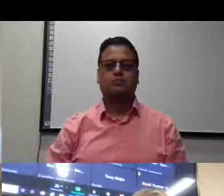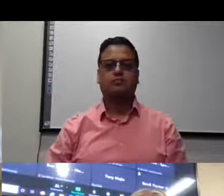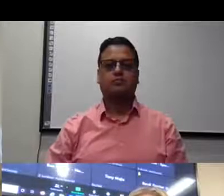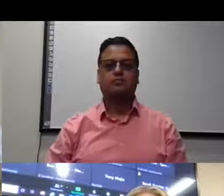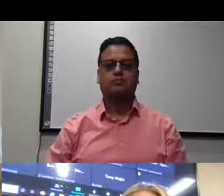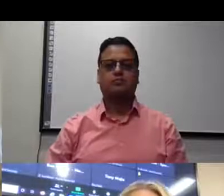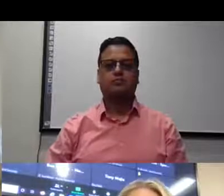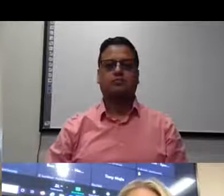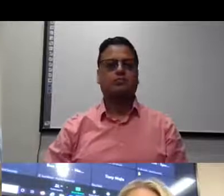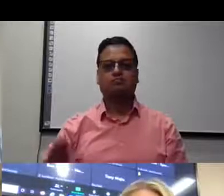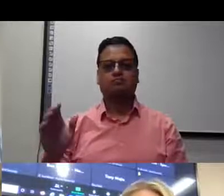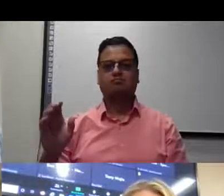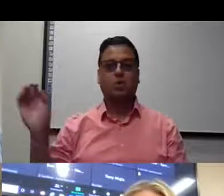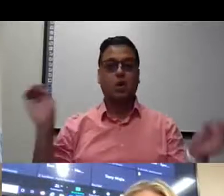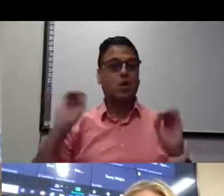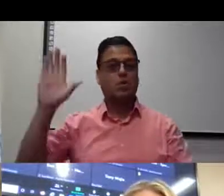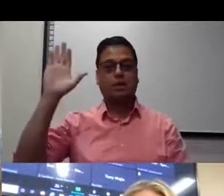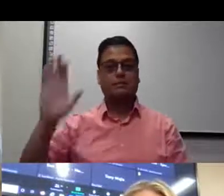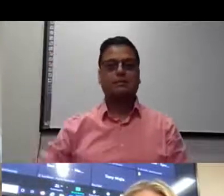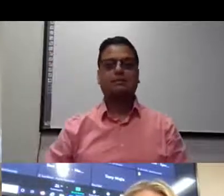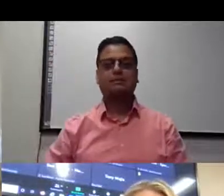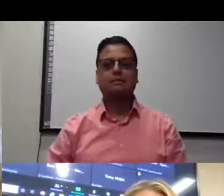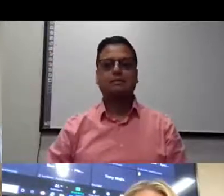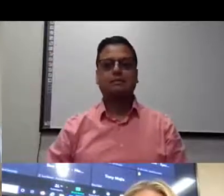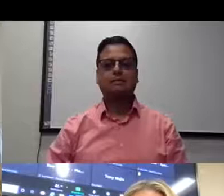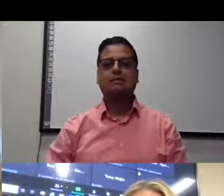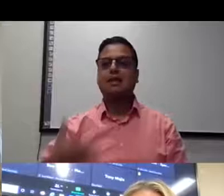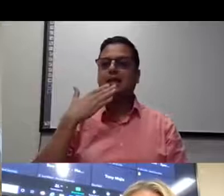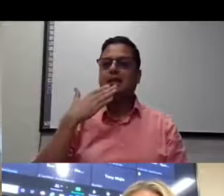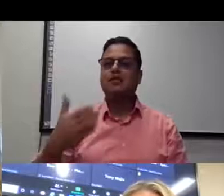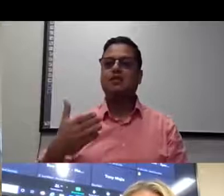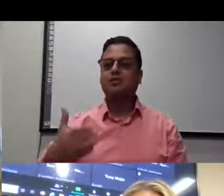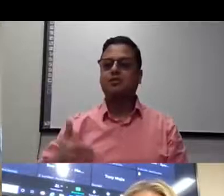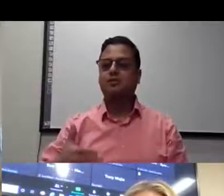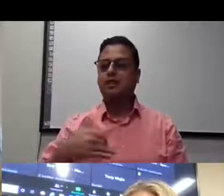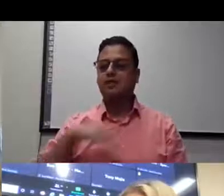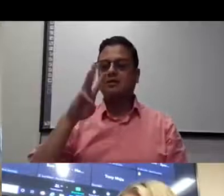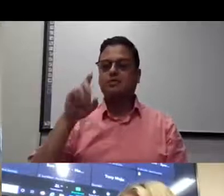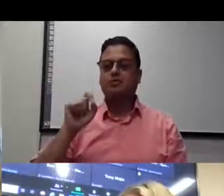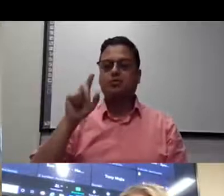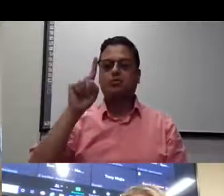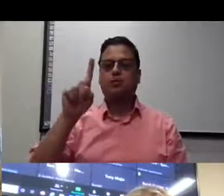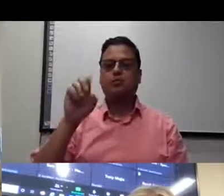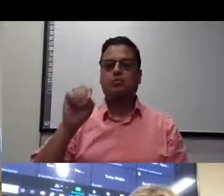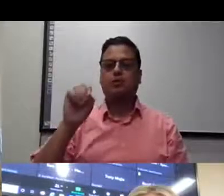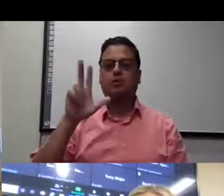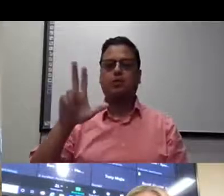President Chen, we have no other hands. Great, thank you. So I'm going to pull item 6.1.3 so we can hear a comment from the